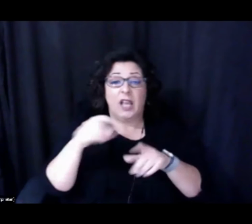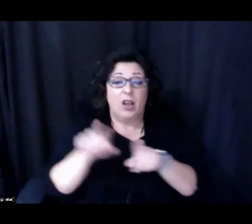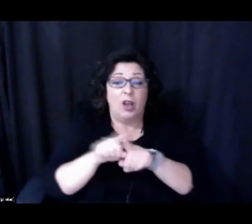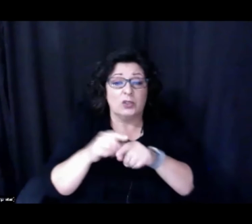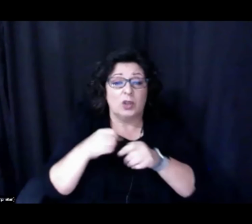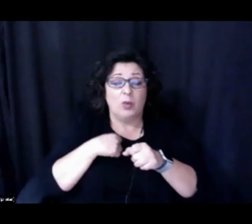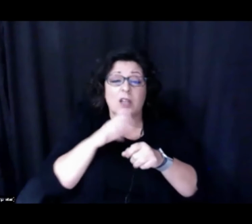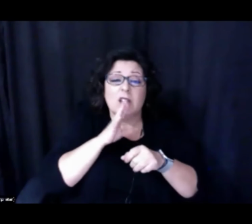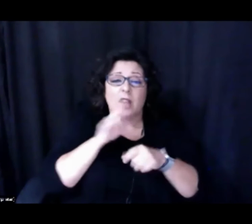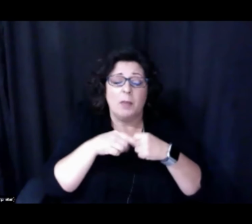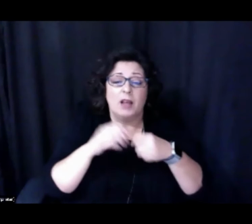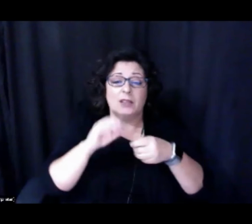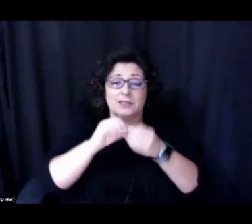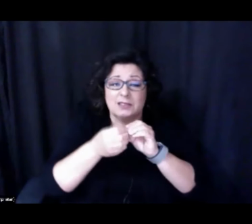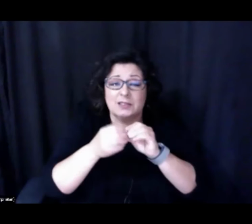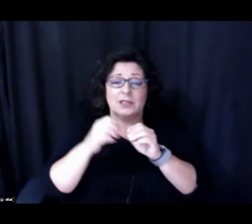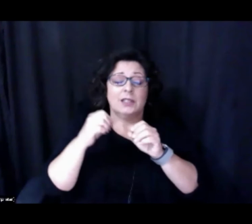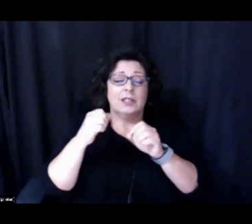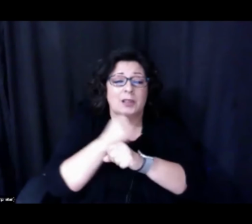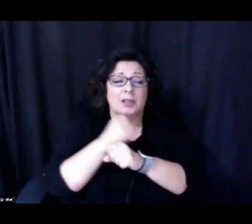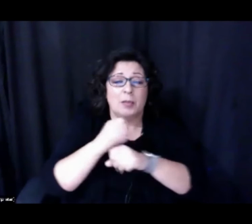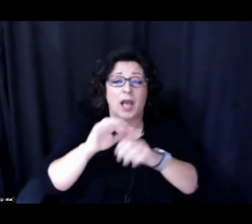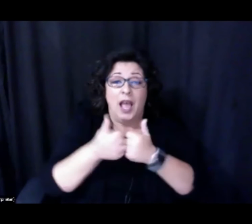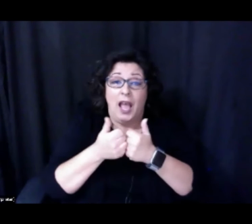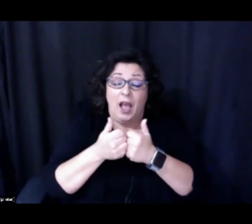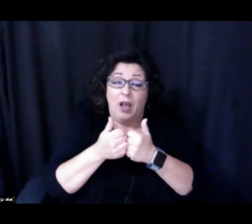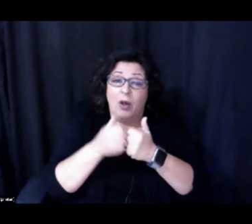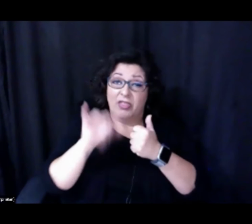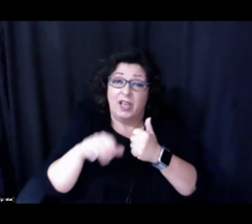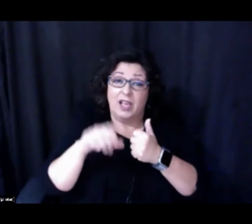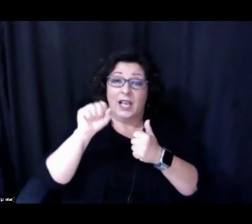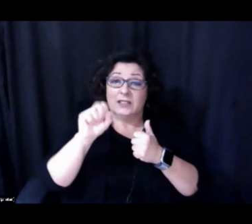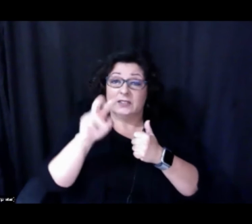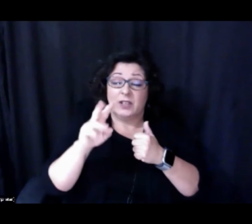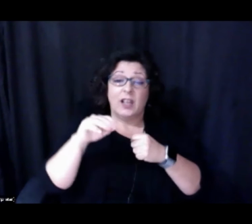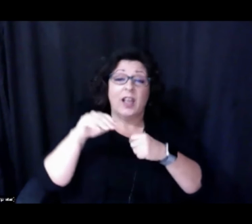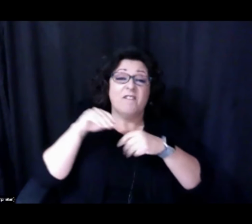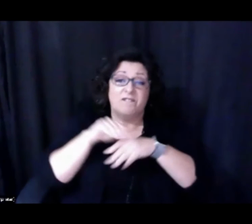some statistics of how sexual violence affects the LGBT community.